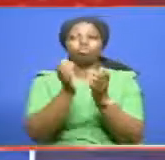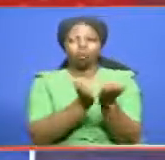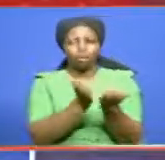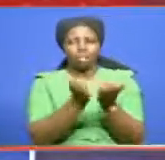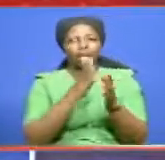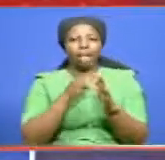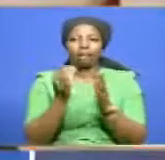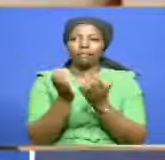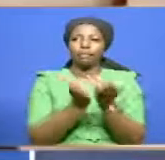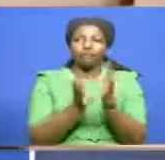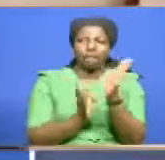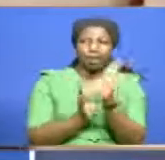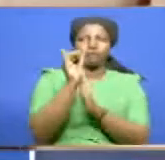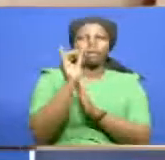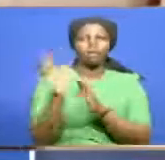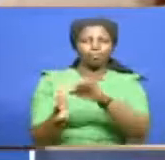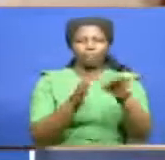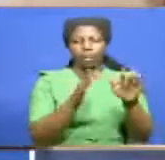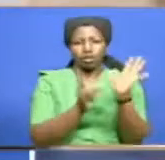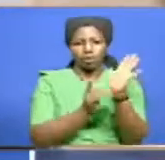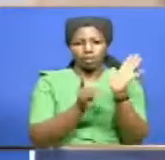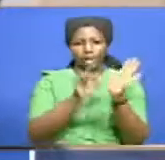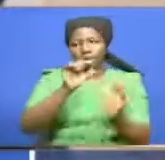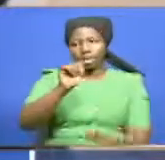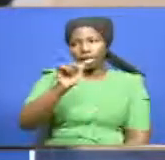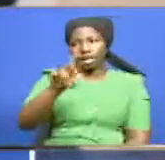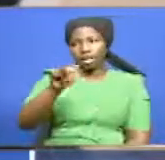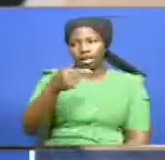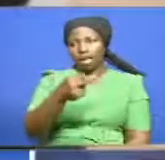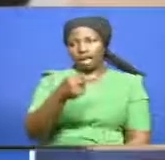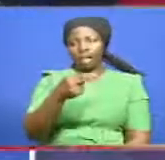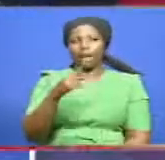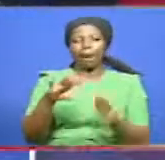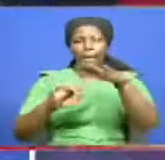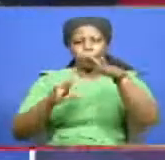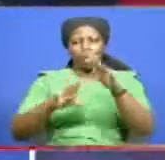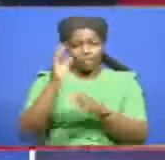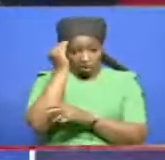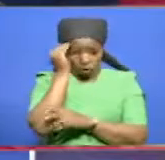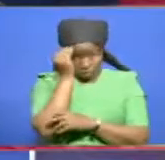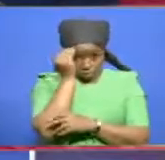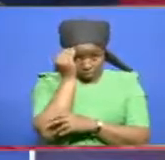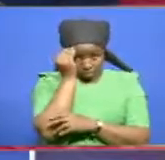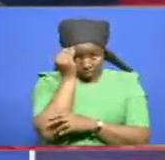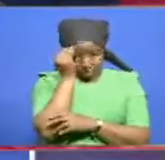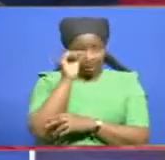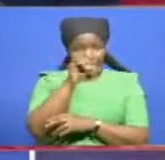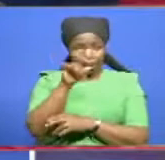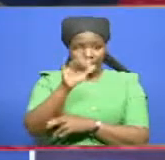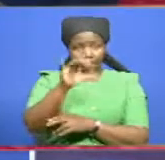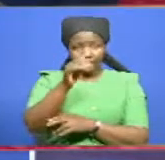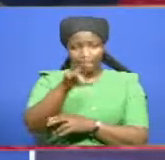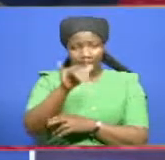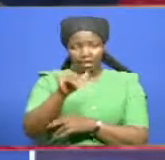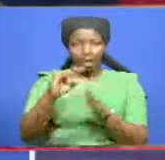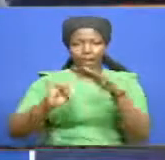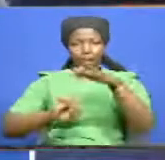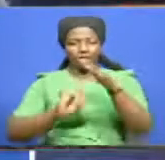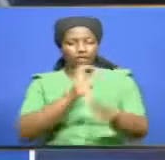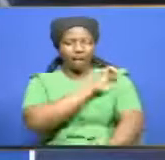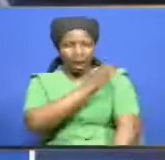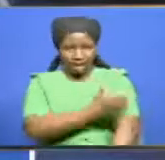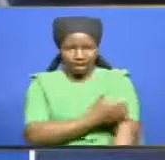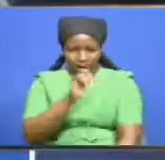Enterprise Development, Dr. Sarah Ruto, Minister of Education, Zachary Oyeko, Minister of Energy, Alex